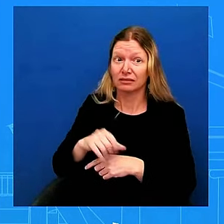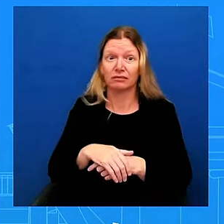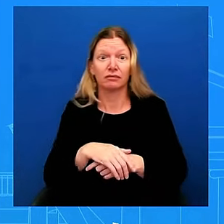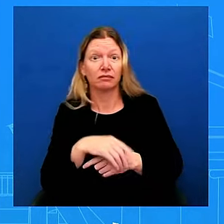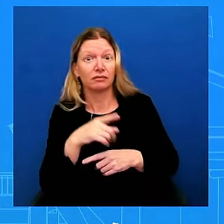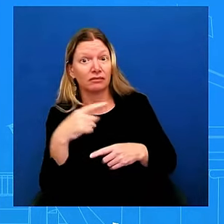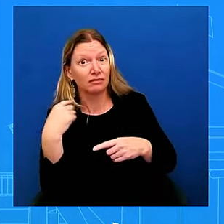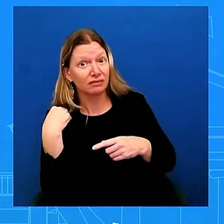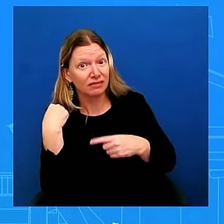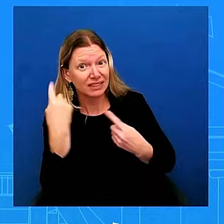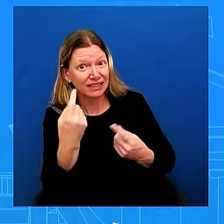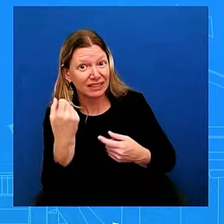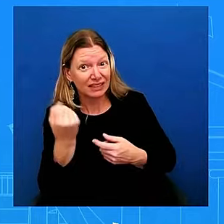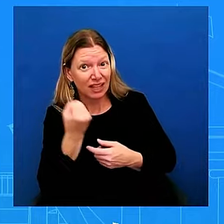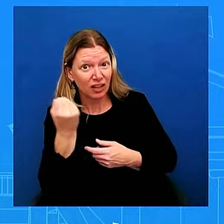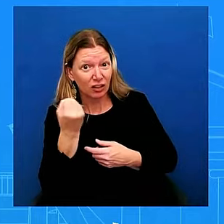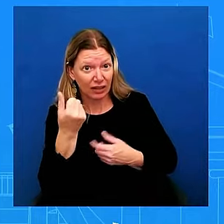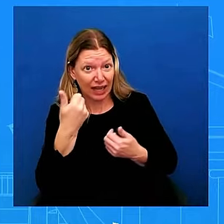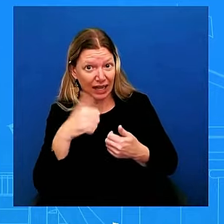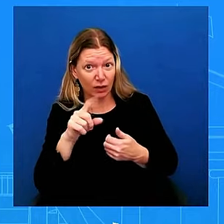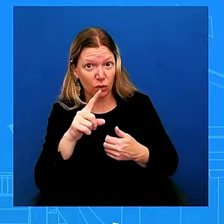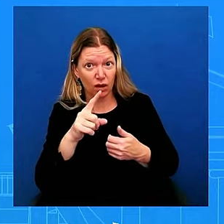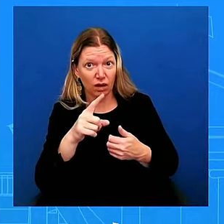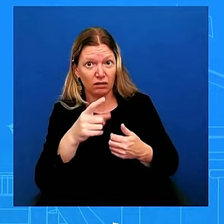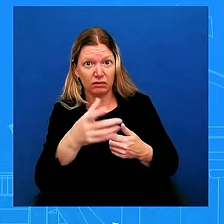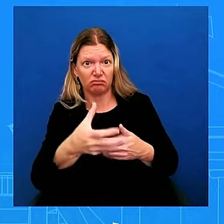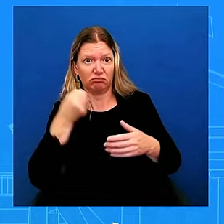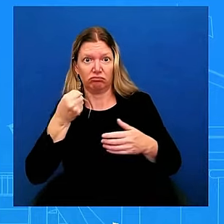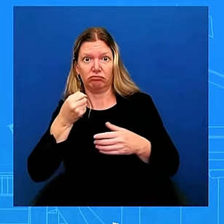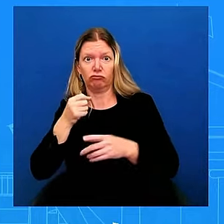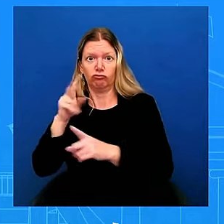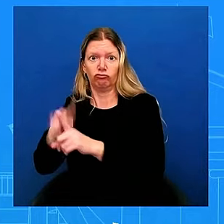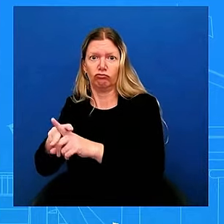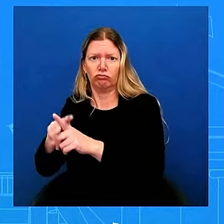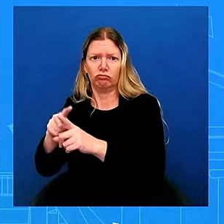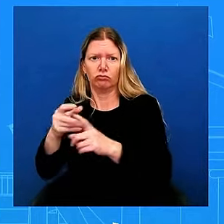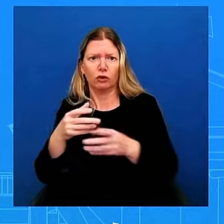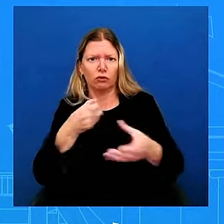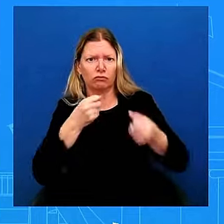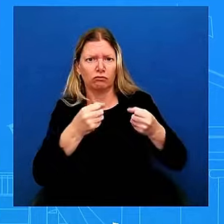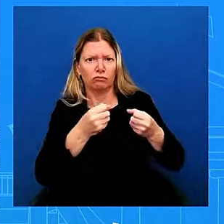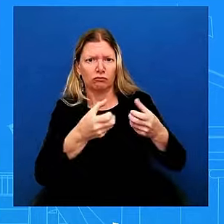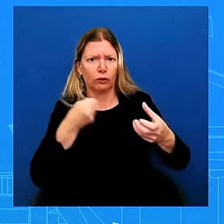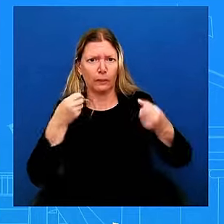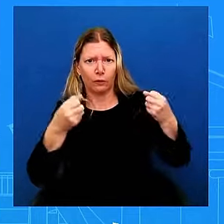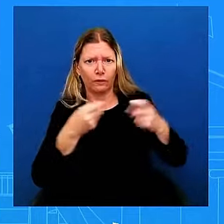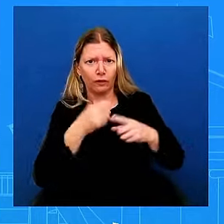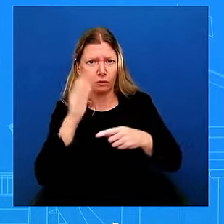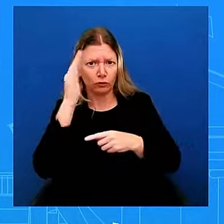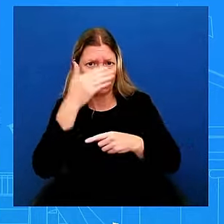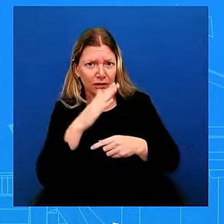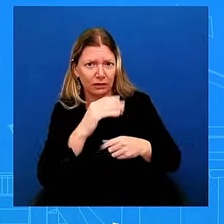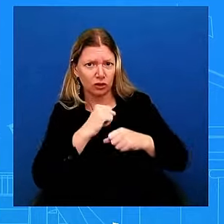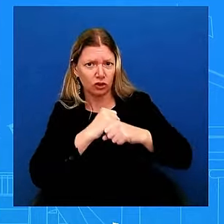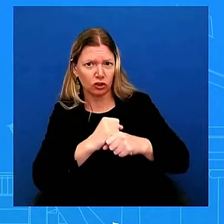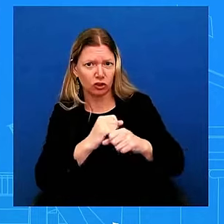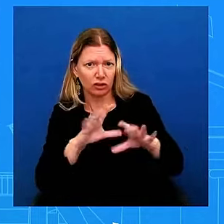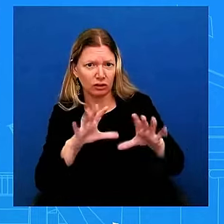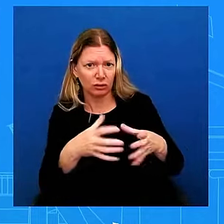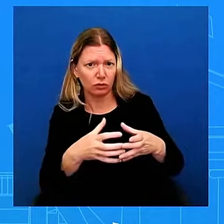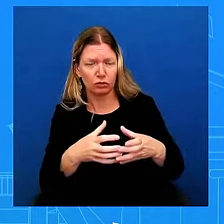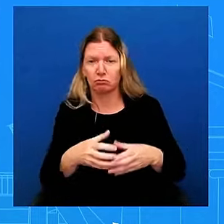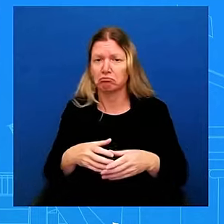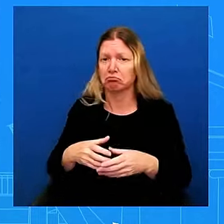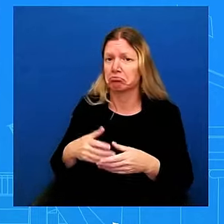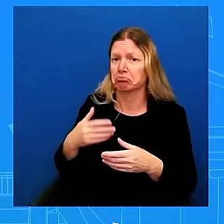detail? I don't have knowledge of that. I do not believe so. Okay, last question in the back. Thank you. Mr. Secretary, is the U.S.